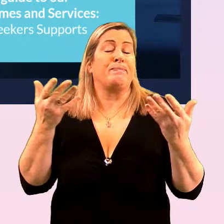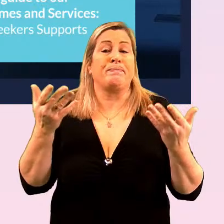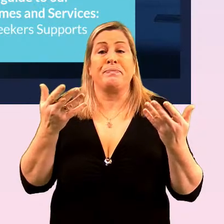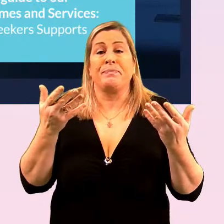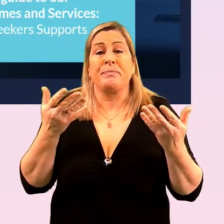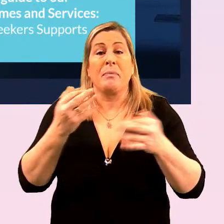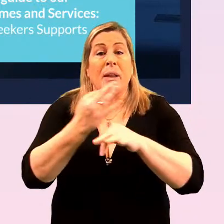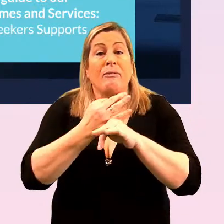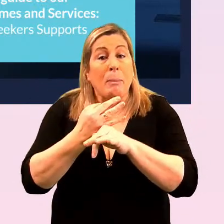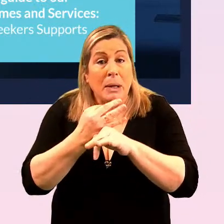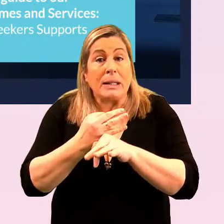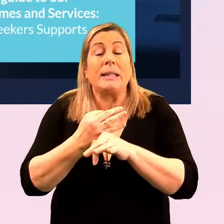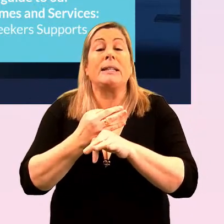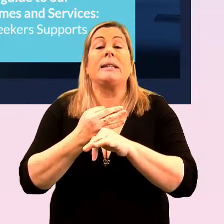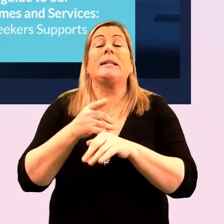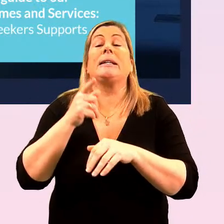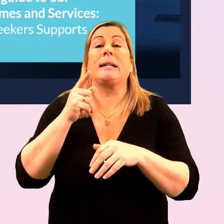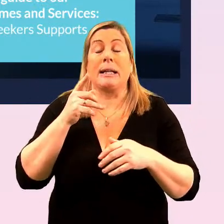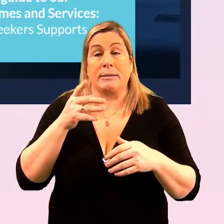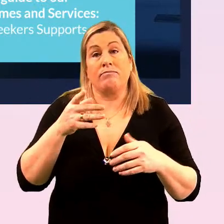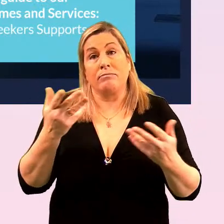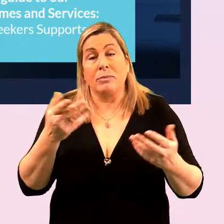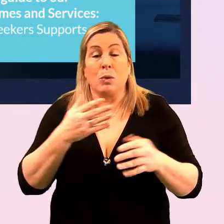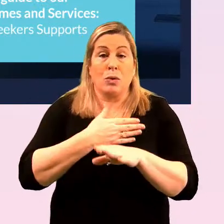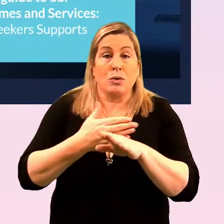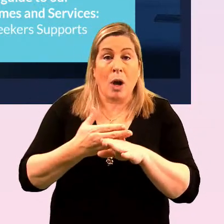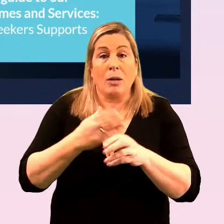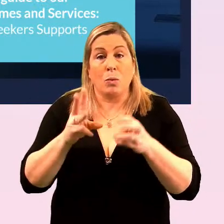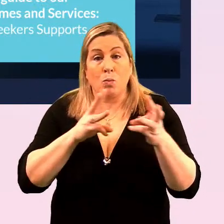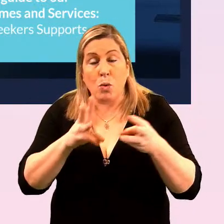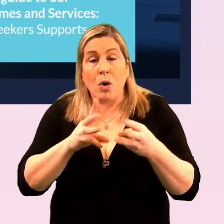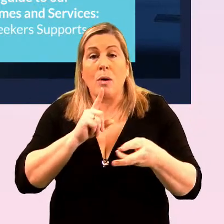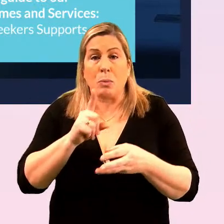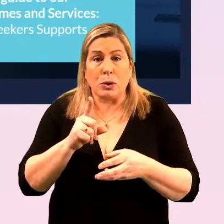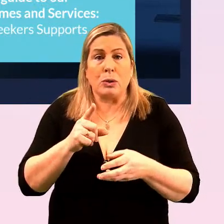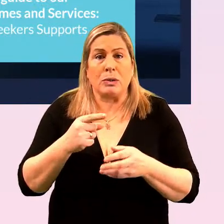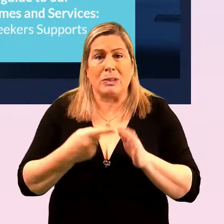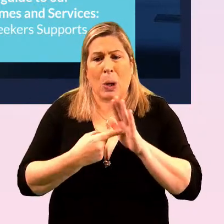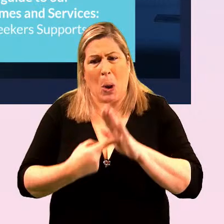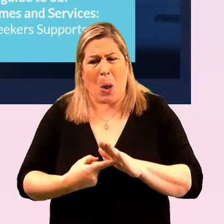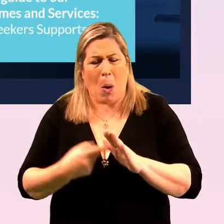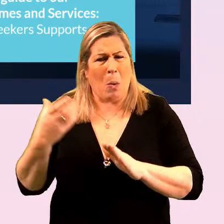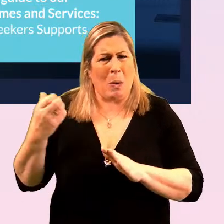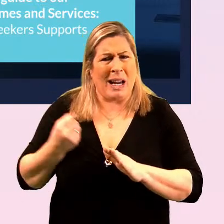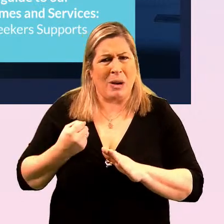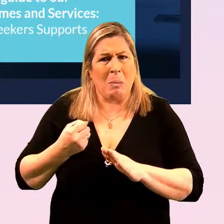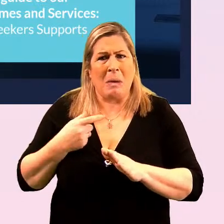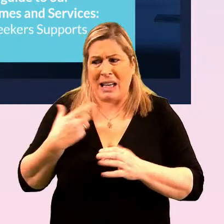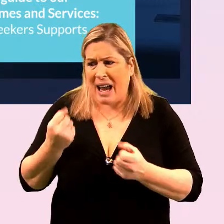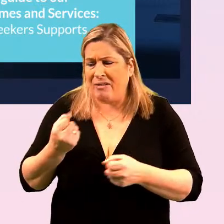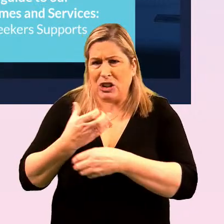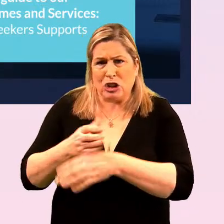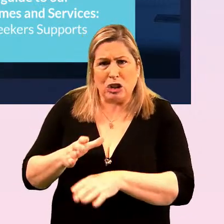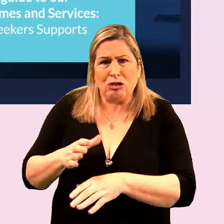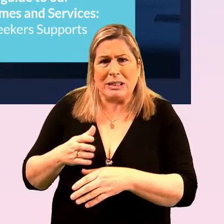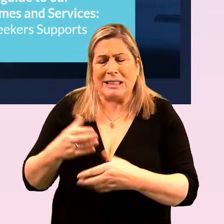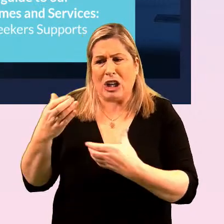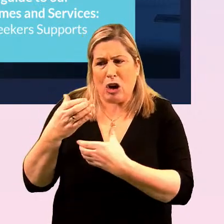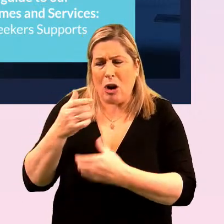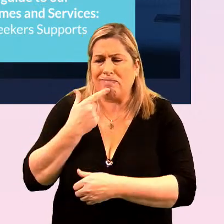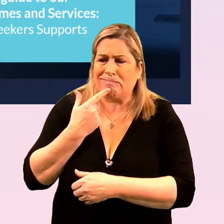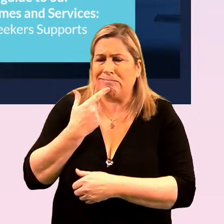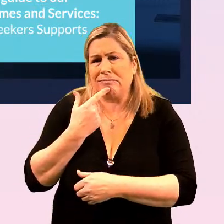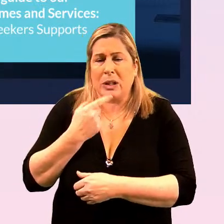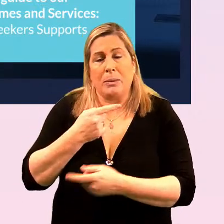a family and you're going to be starting in work, but you have a low enough income and you have a number of children, well, then we will supplement your